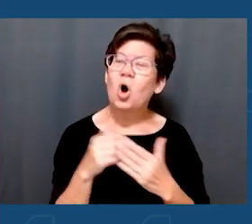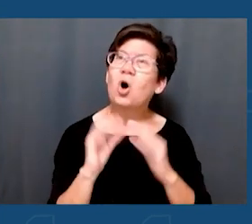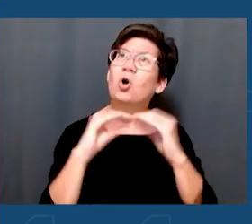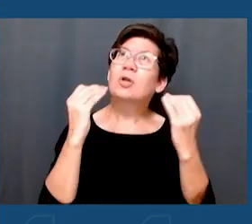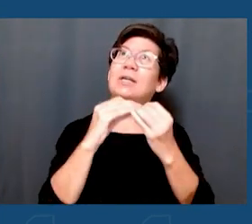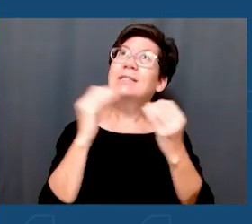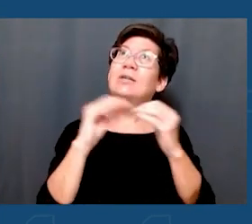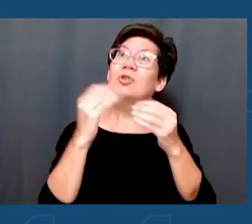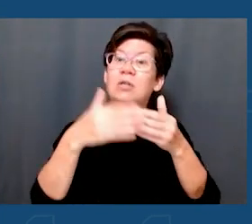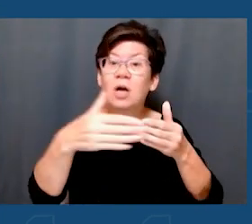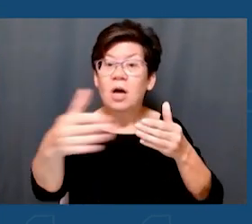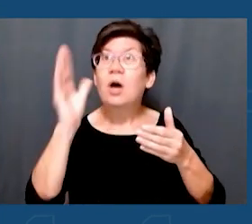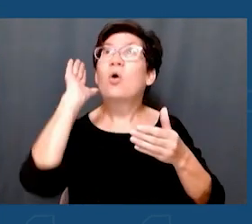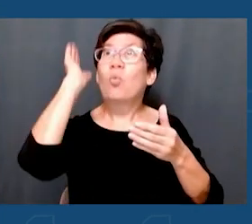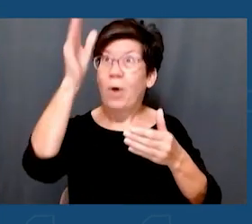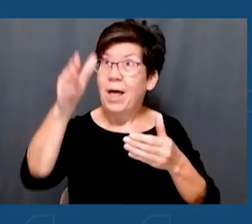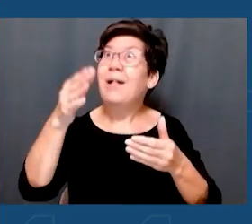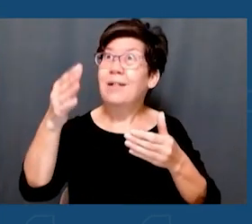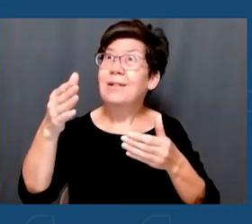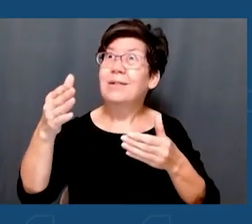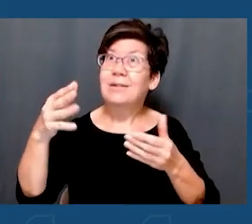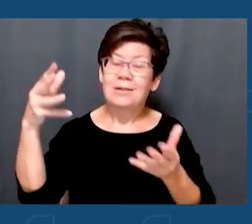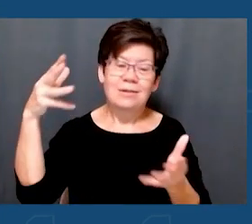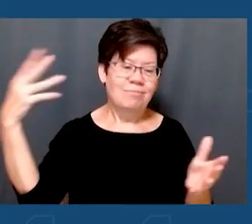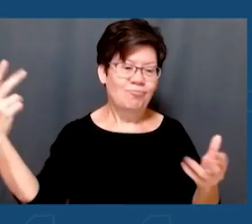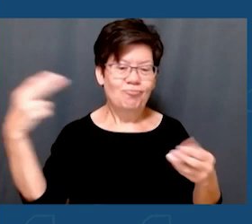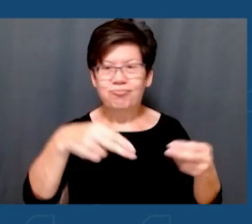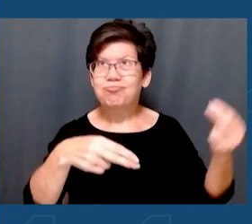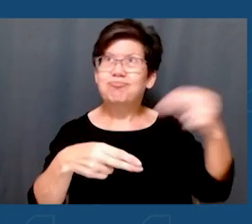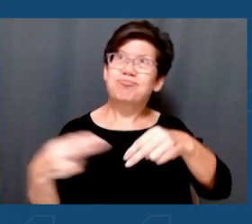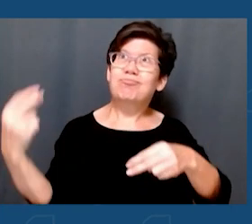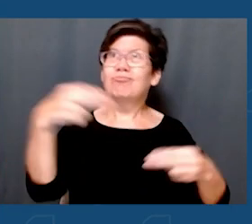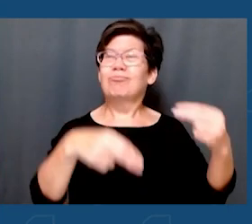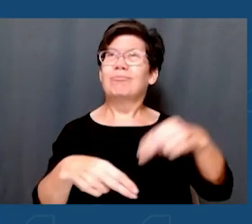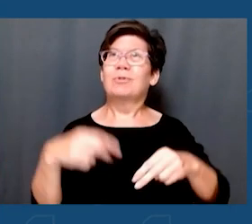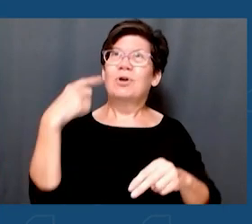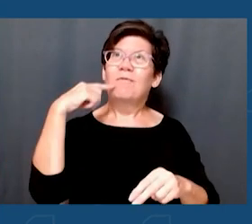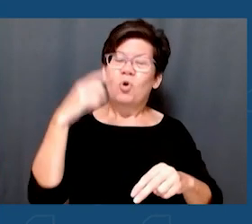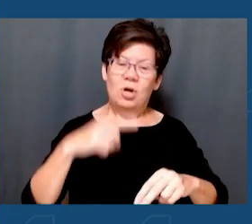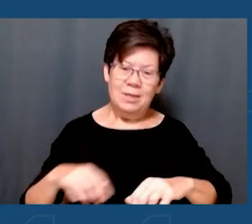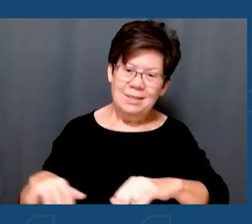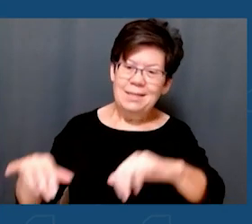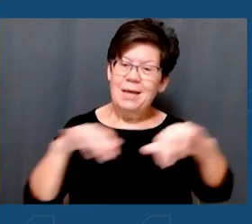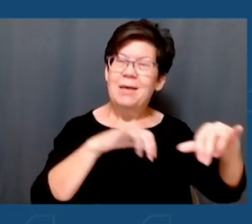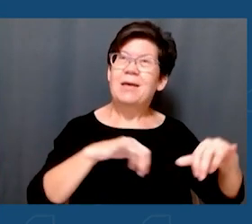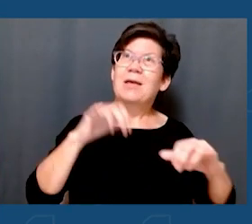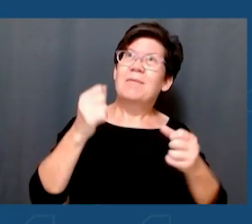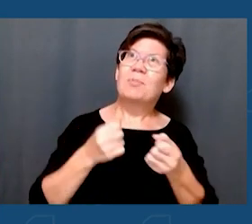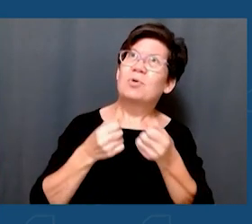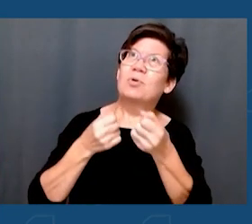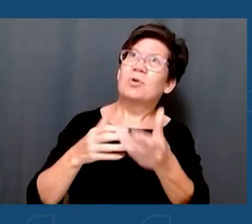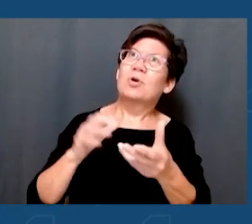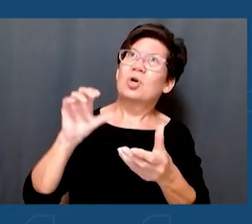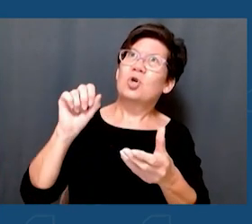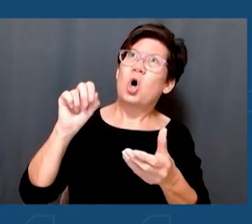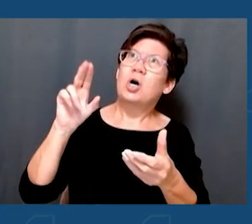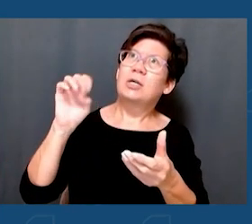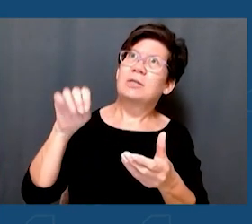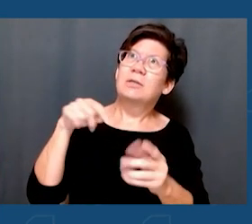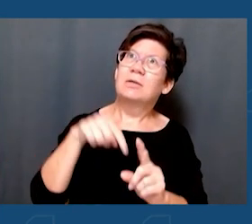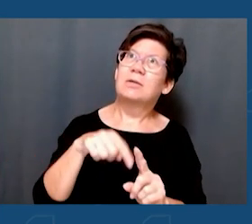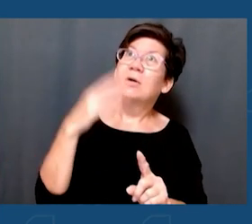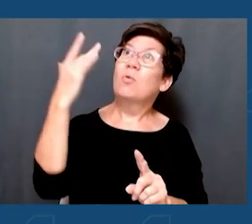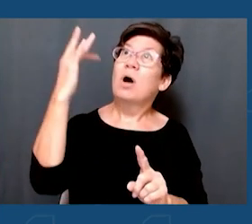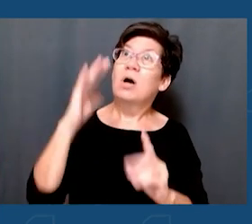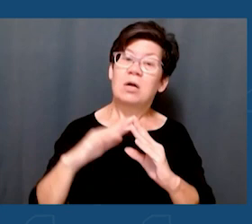come and collaborate together for the same common cause and for the embetterment of our